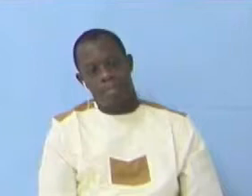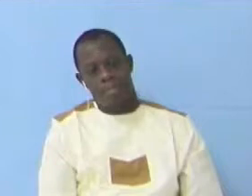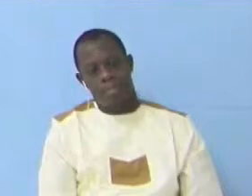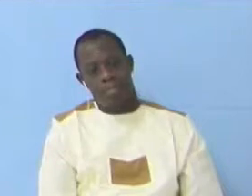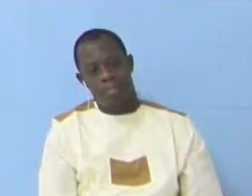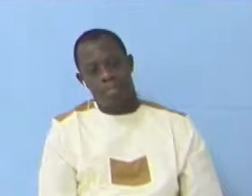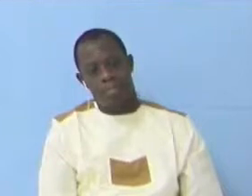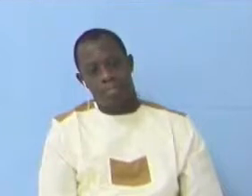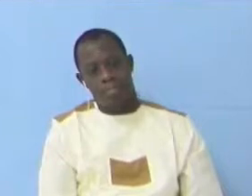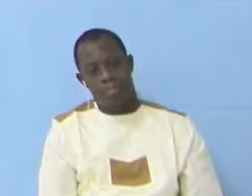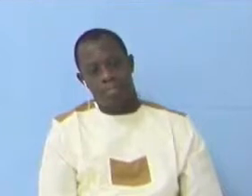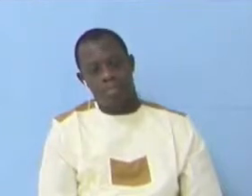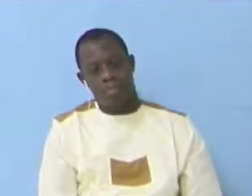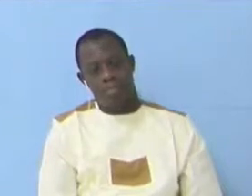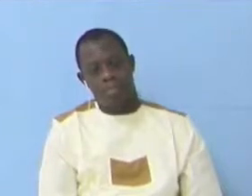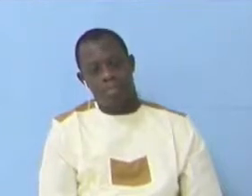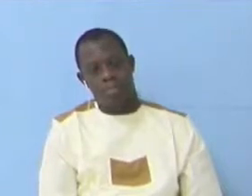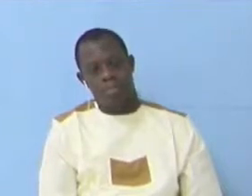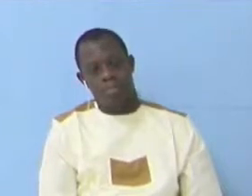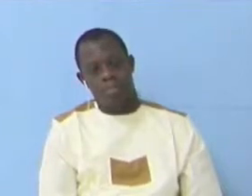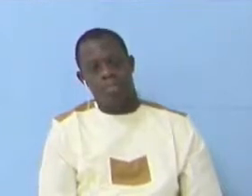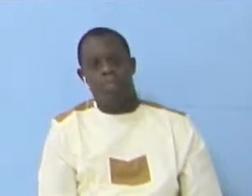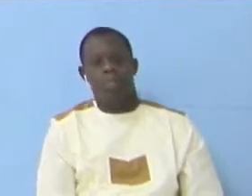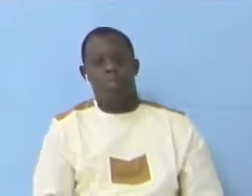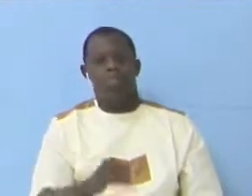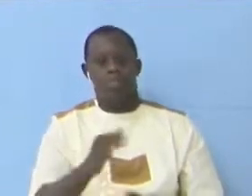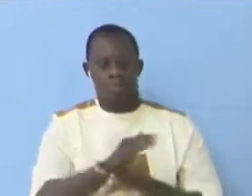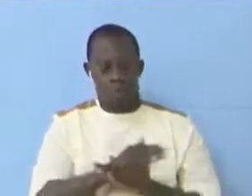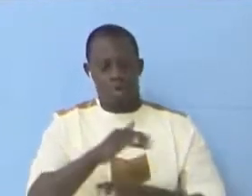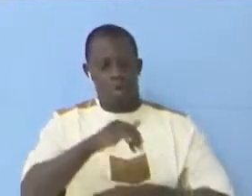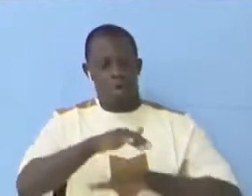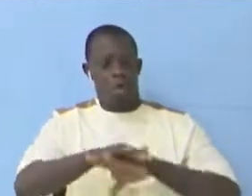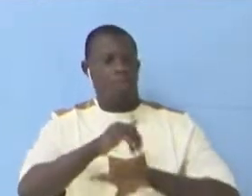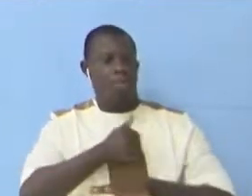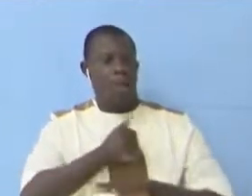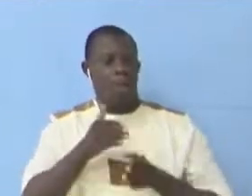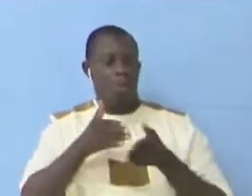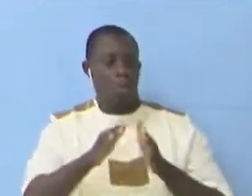kër ga. dama doon ñibbi. I was on my way home. maa ngi doon ñibbi.